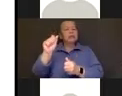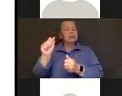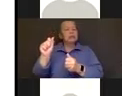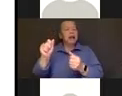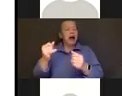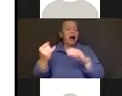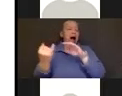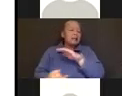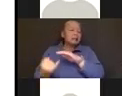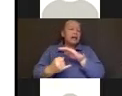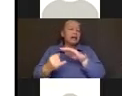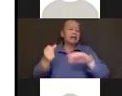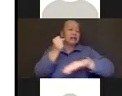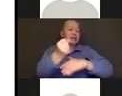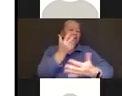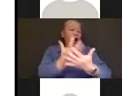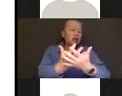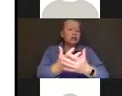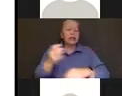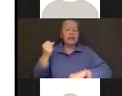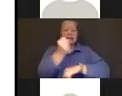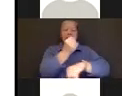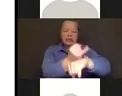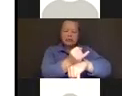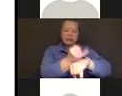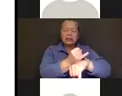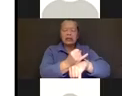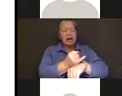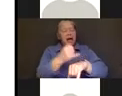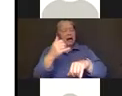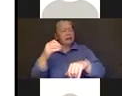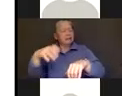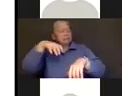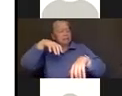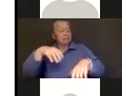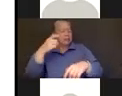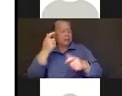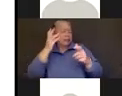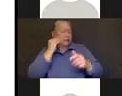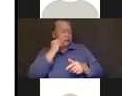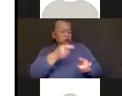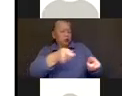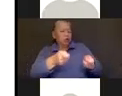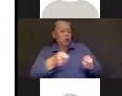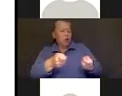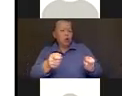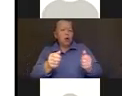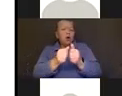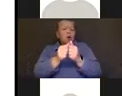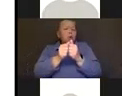incarcerated, institutionalized, and controlled without entering into any sort of oppression